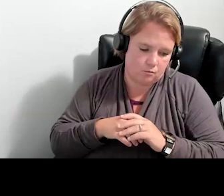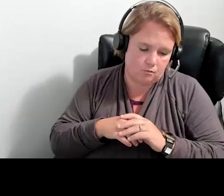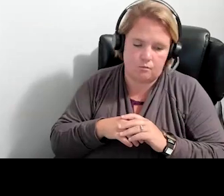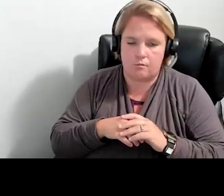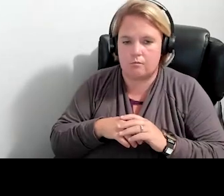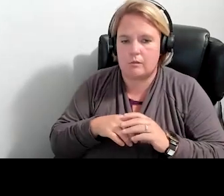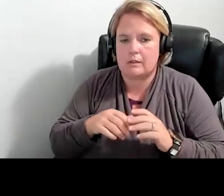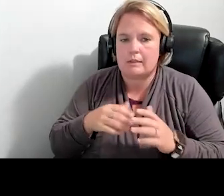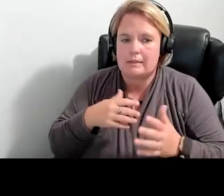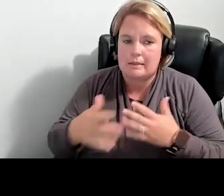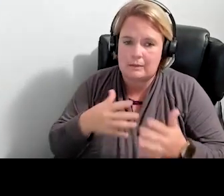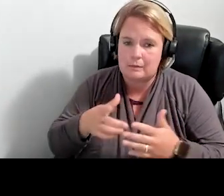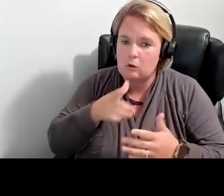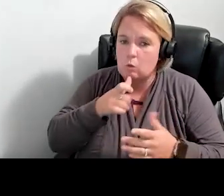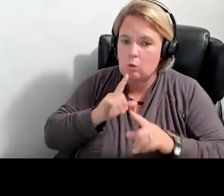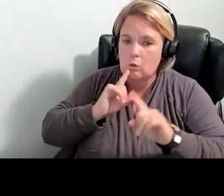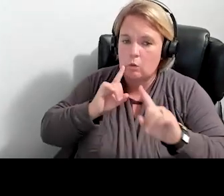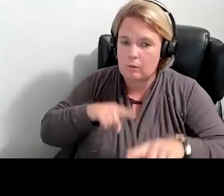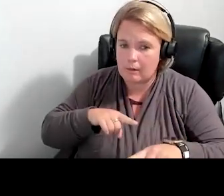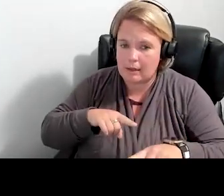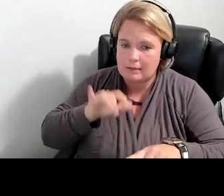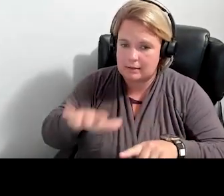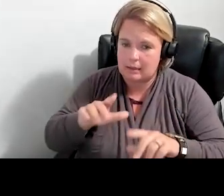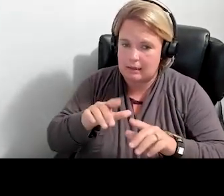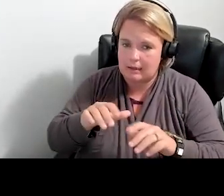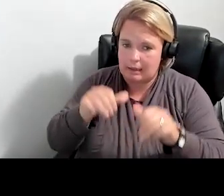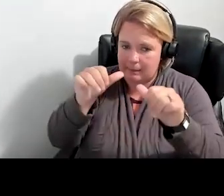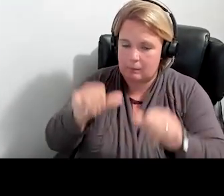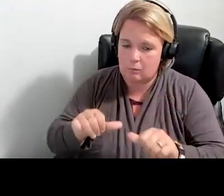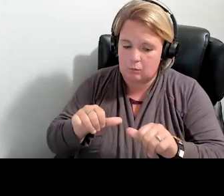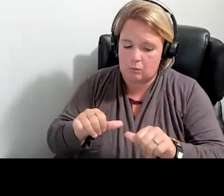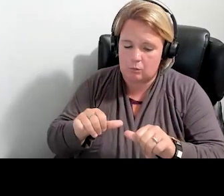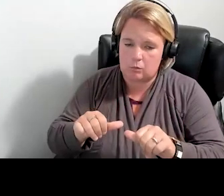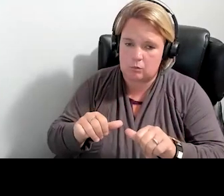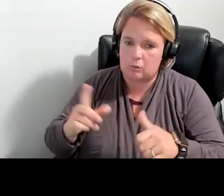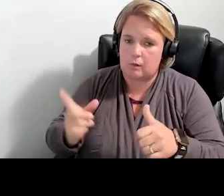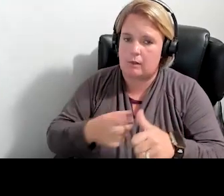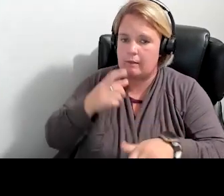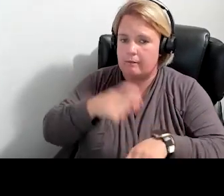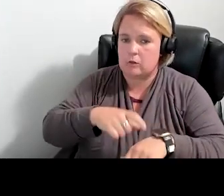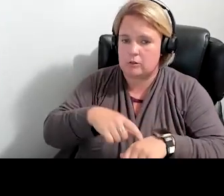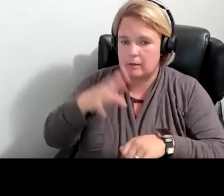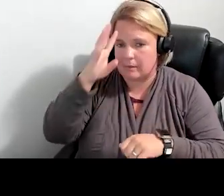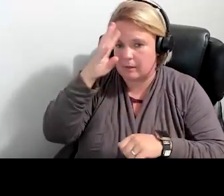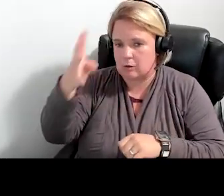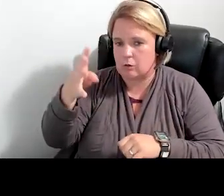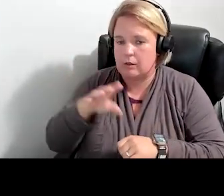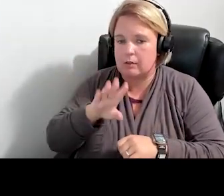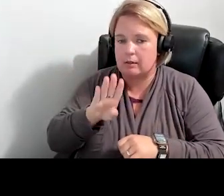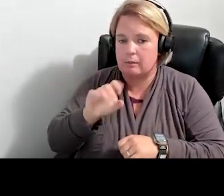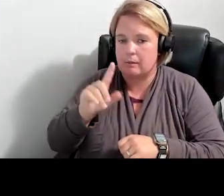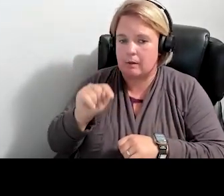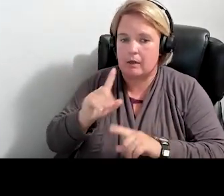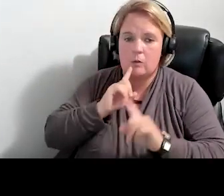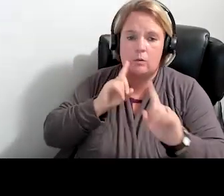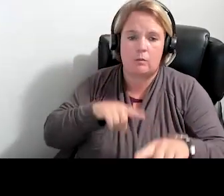it matter who replies to a discussion? The first time I created a bot and it replied to my discussions,